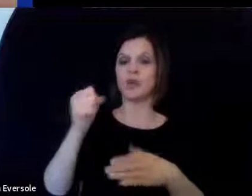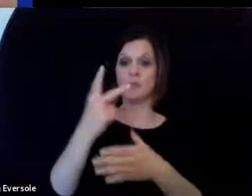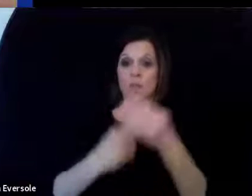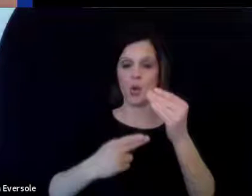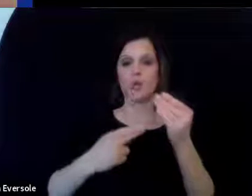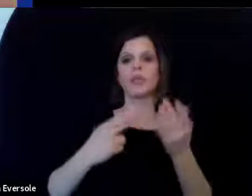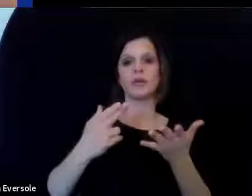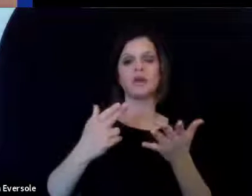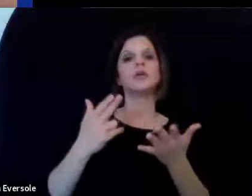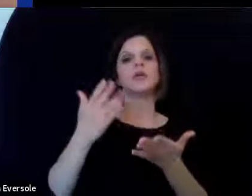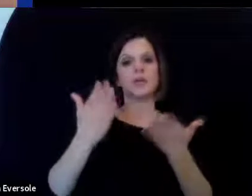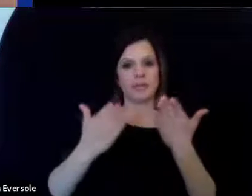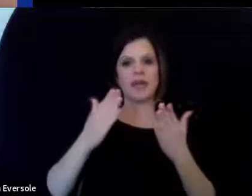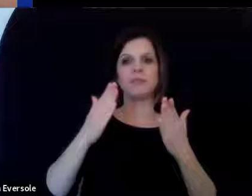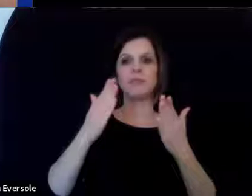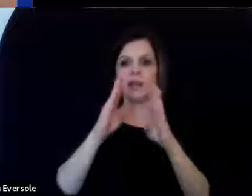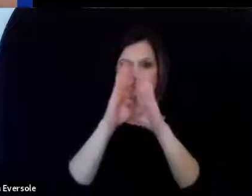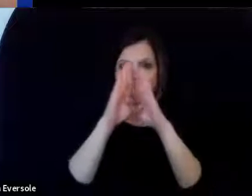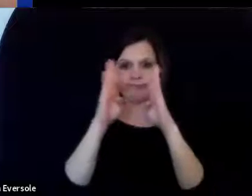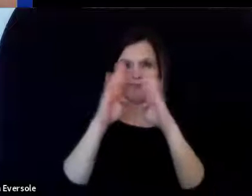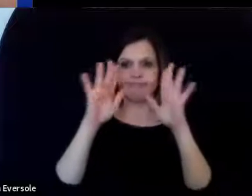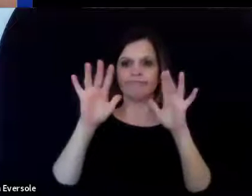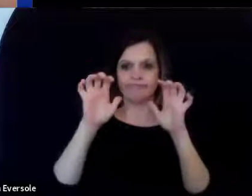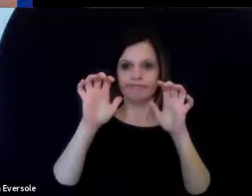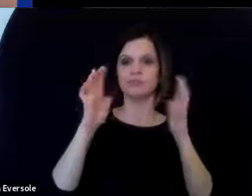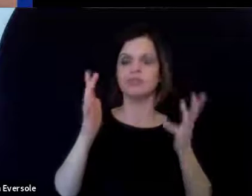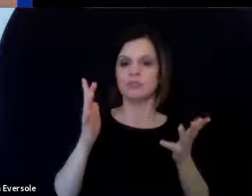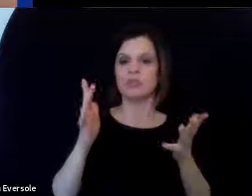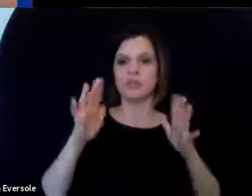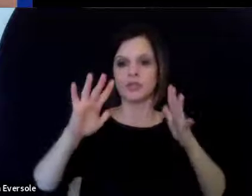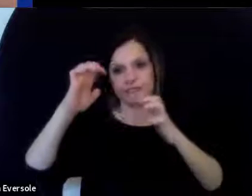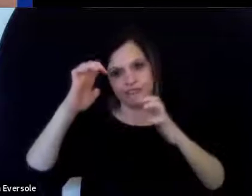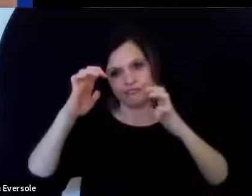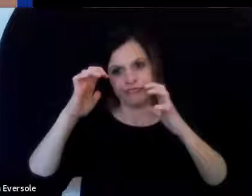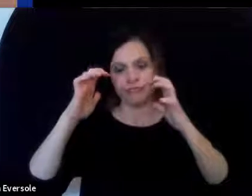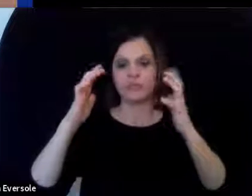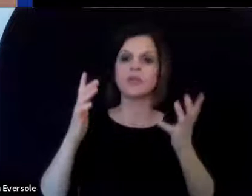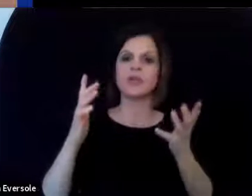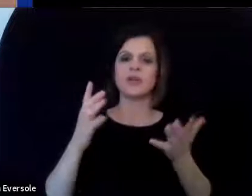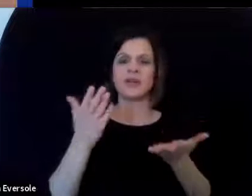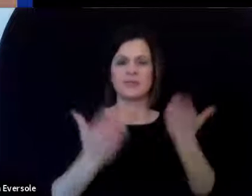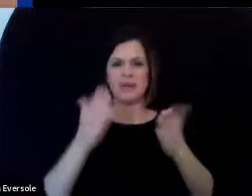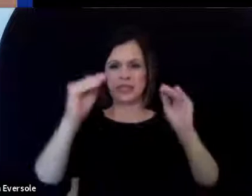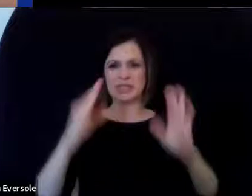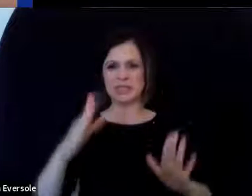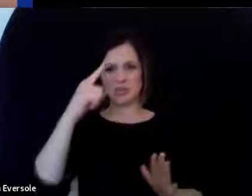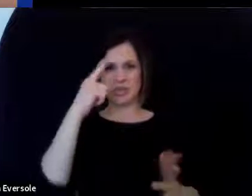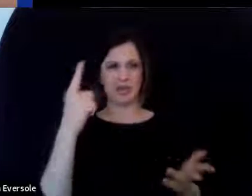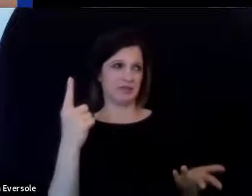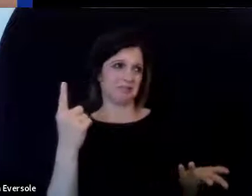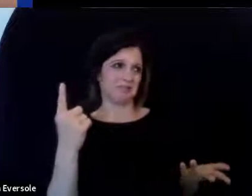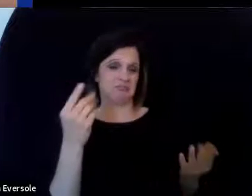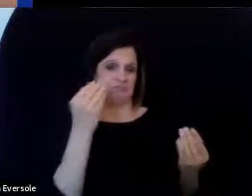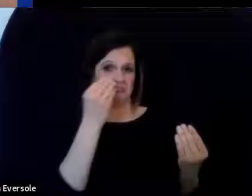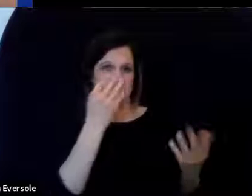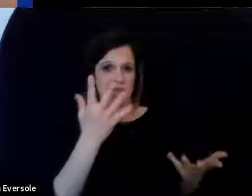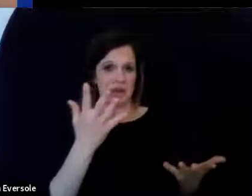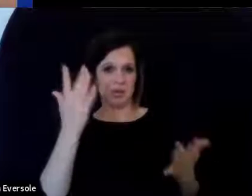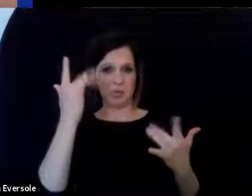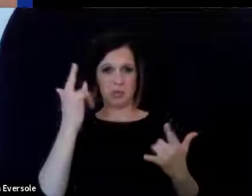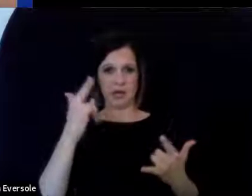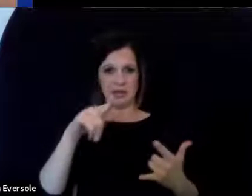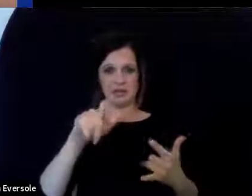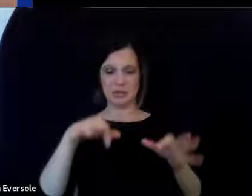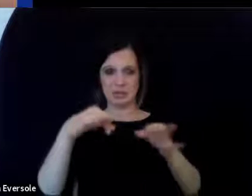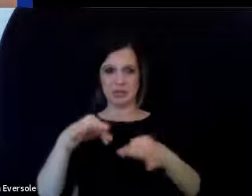very difficult. Again, you might, as teachers, might go, okay, well, what do I care? What do I need to know if cranial nerve 7